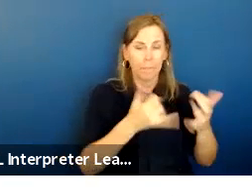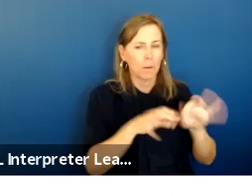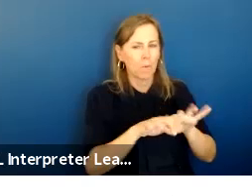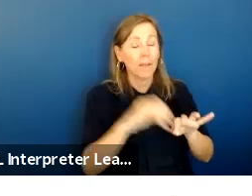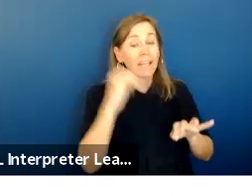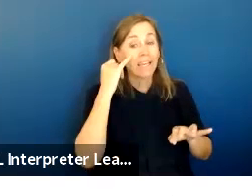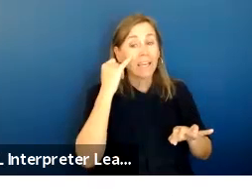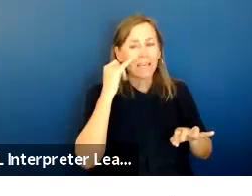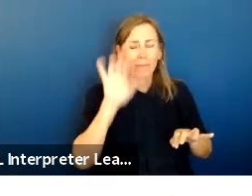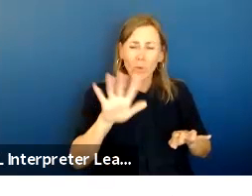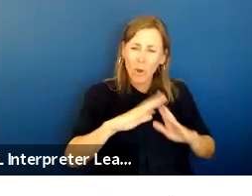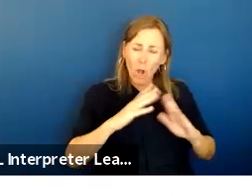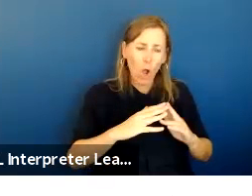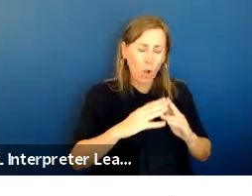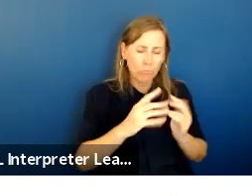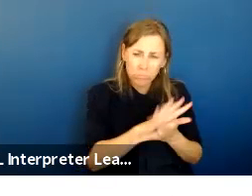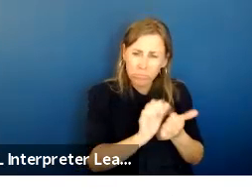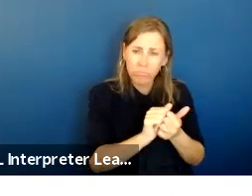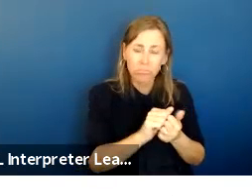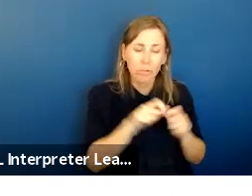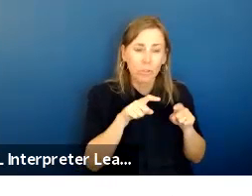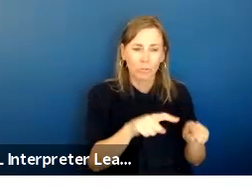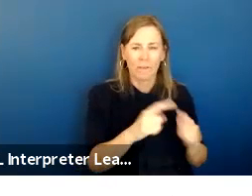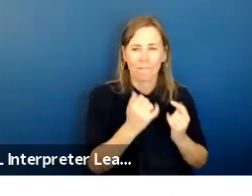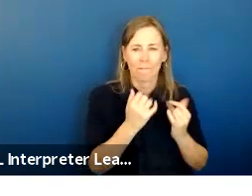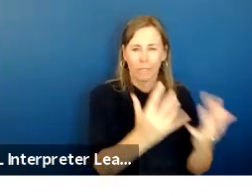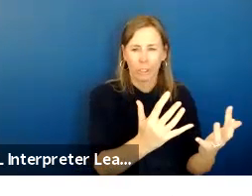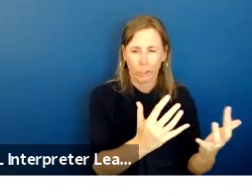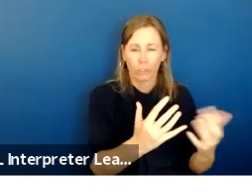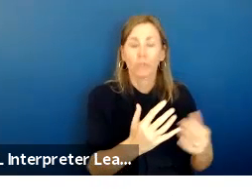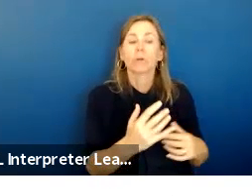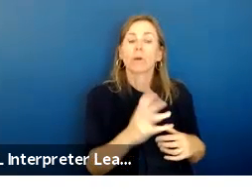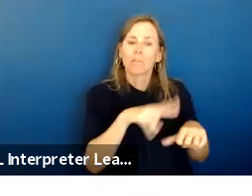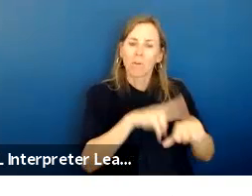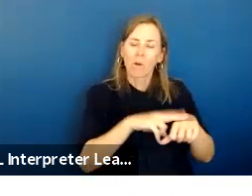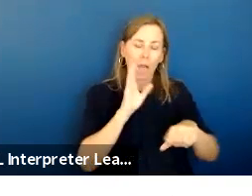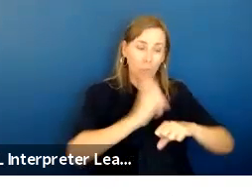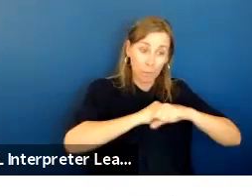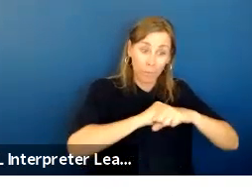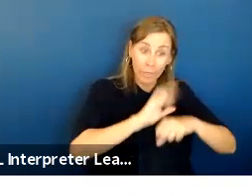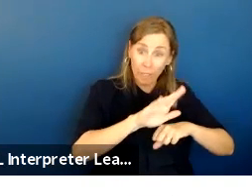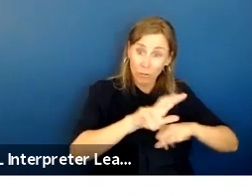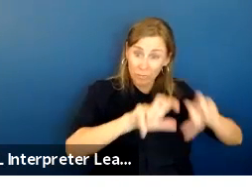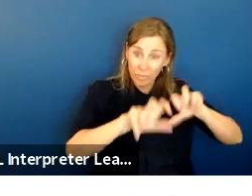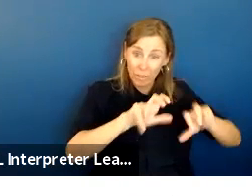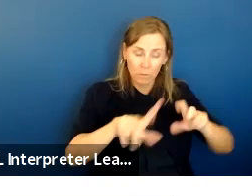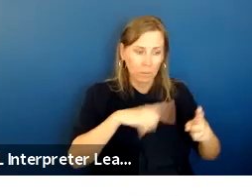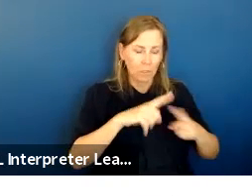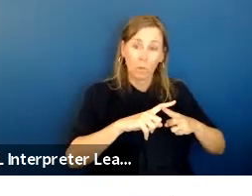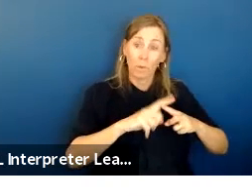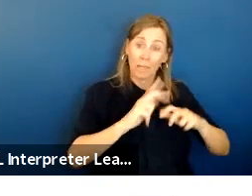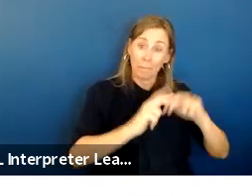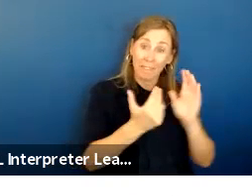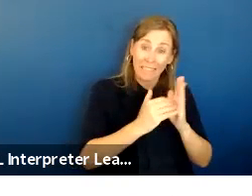their home in the wildfires. The course of construction insurance policy will protect your investment as you rebuild should a flood event